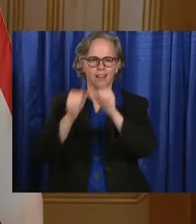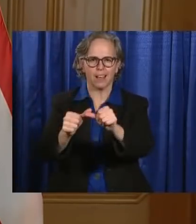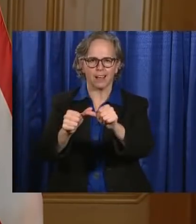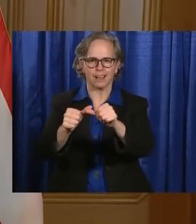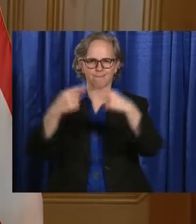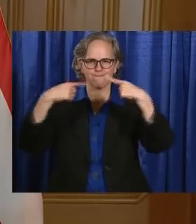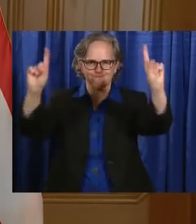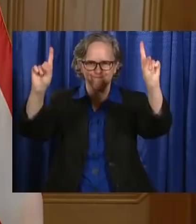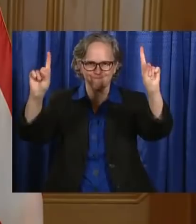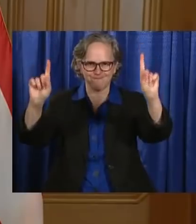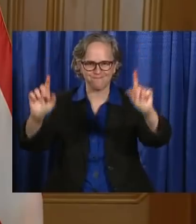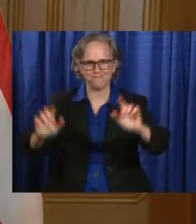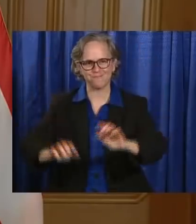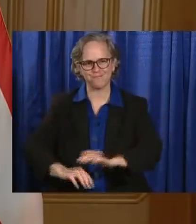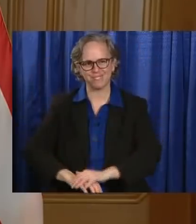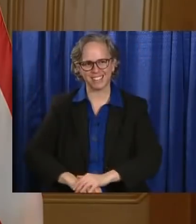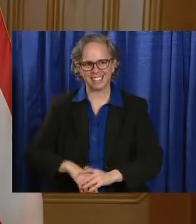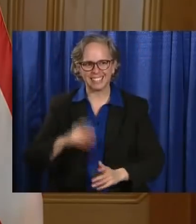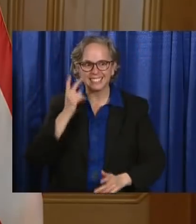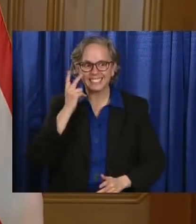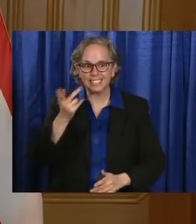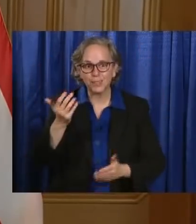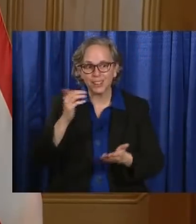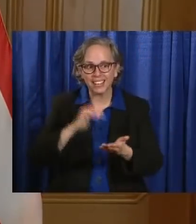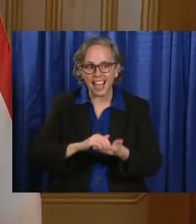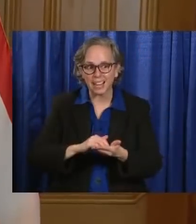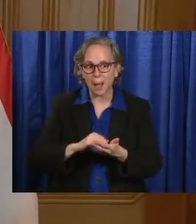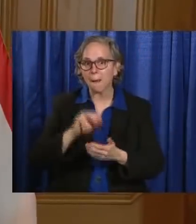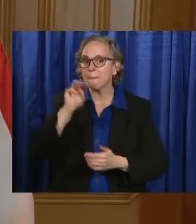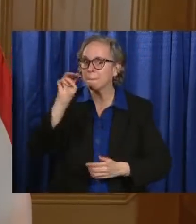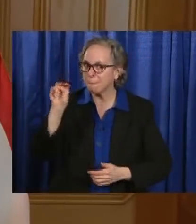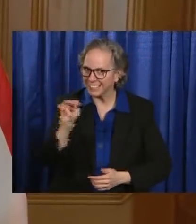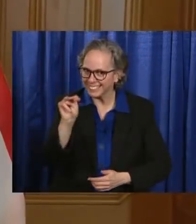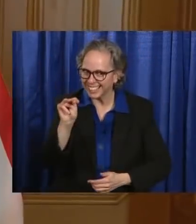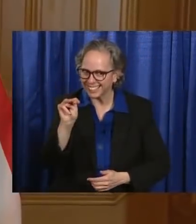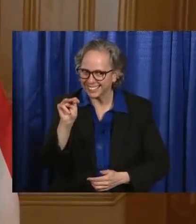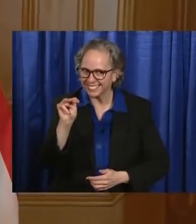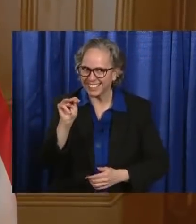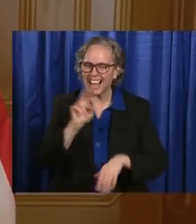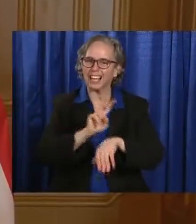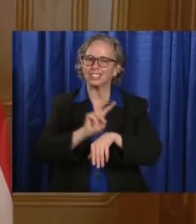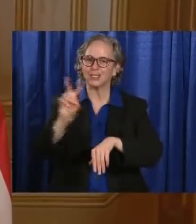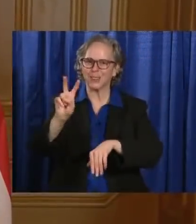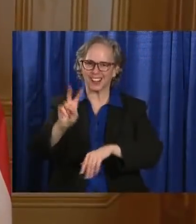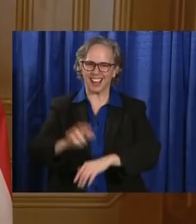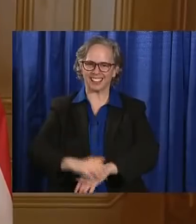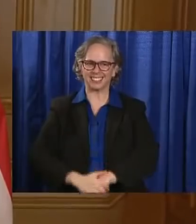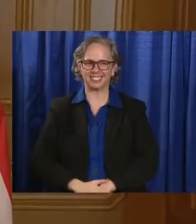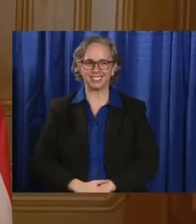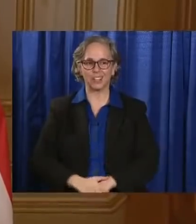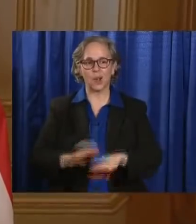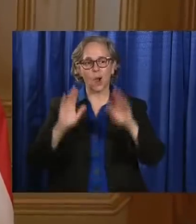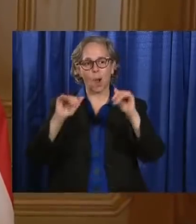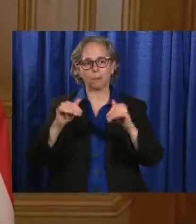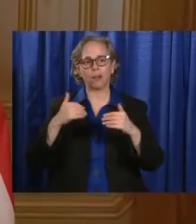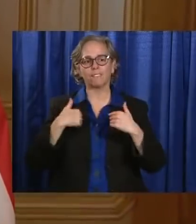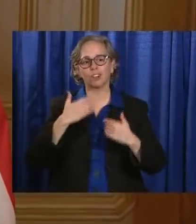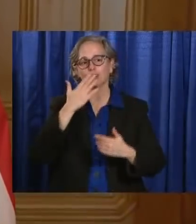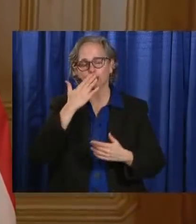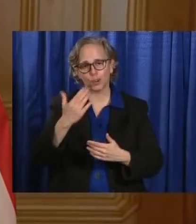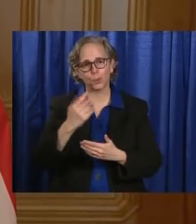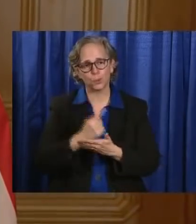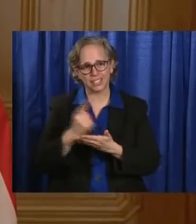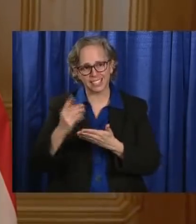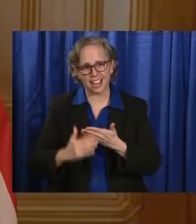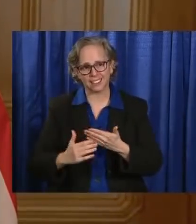So we will see you back here Monday at 2 o'clock. We hope you all have a good weekend. Thank